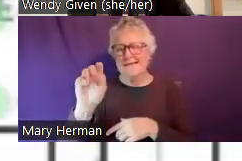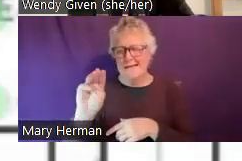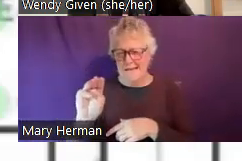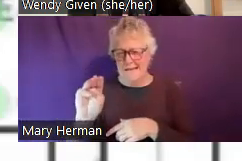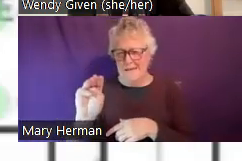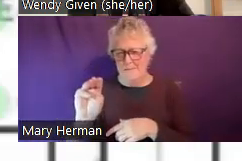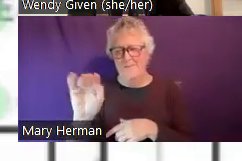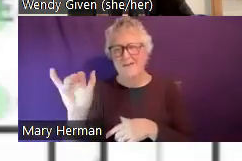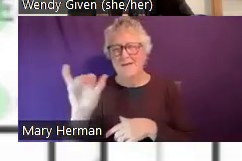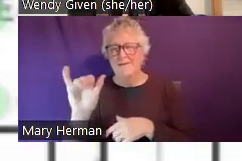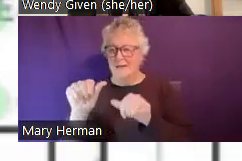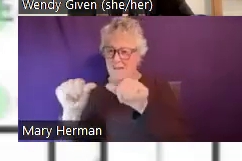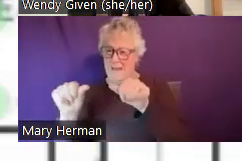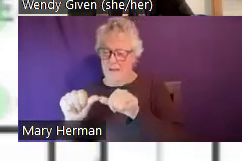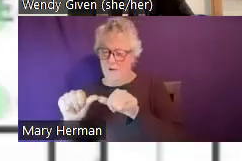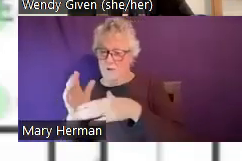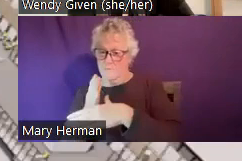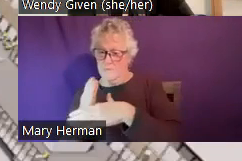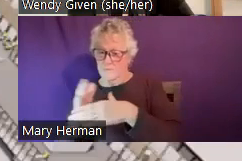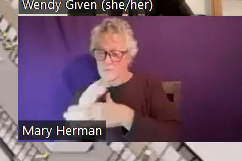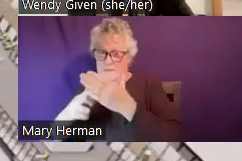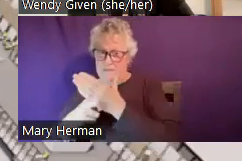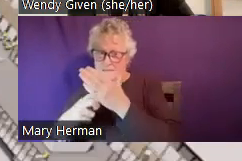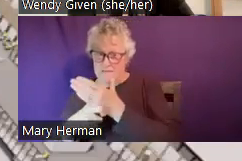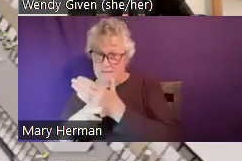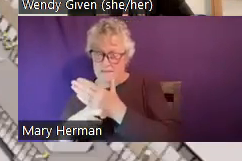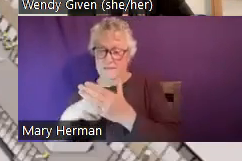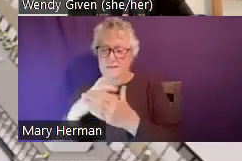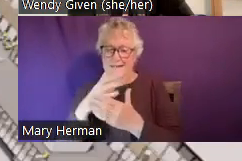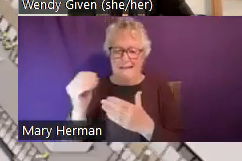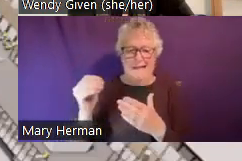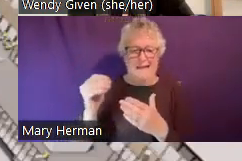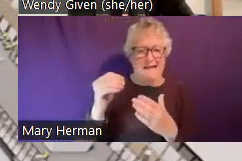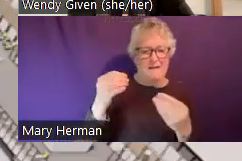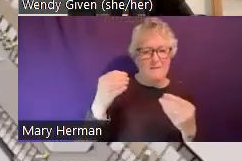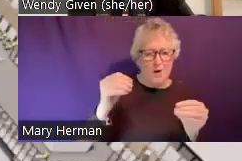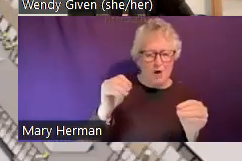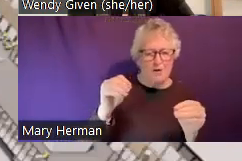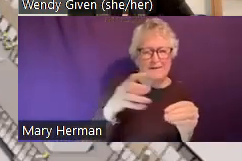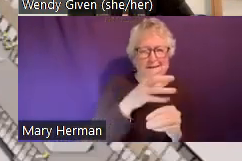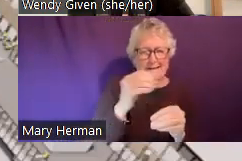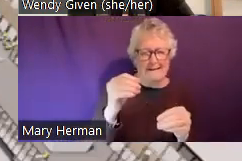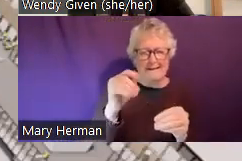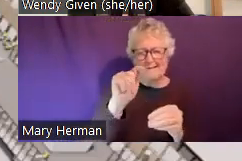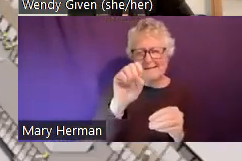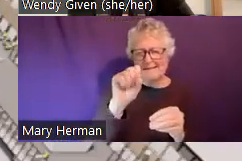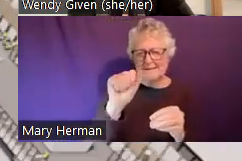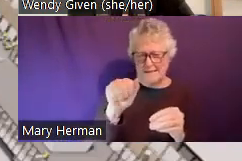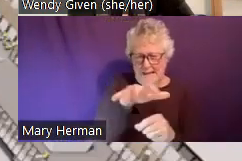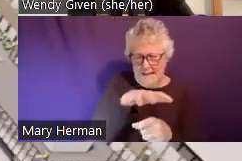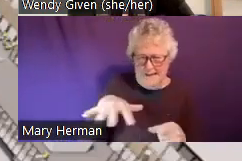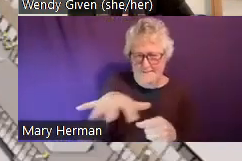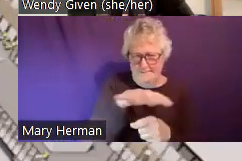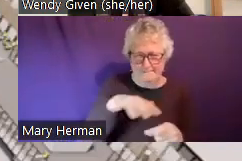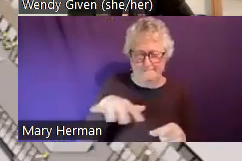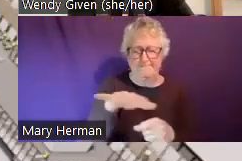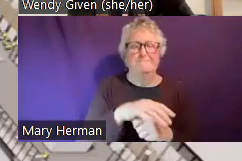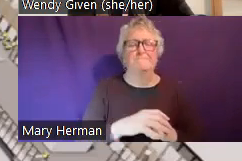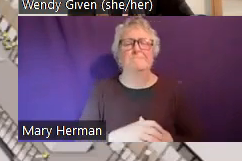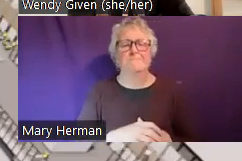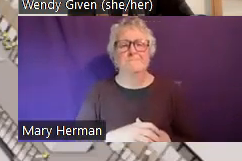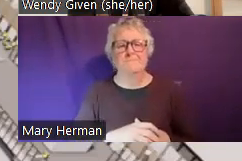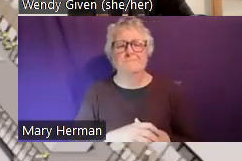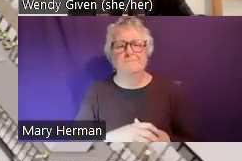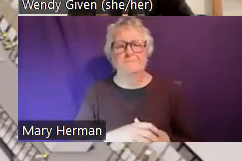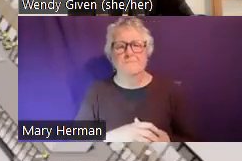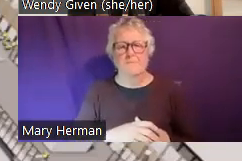the market hall and the TSA. So you'll see that here. These are the Y columns